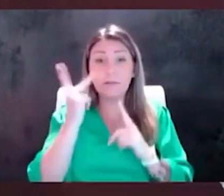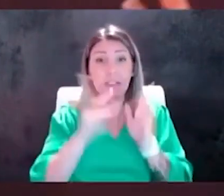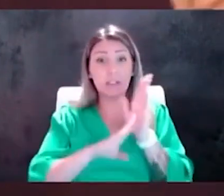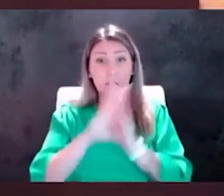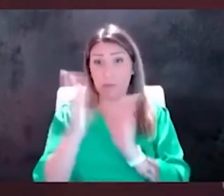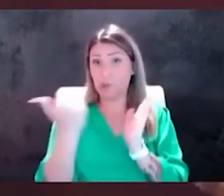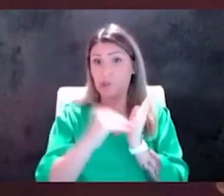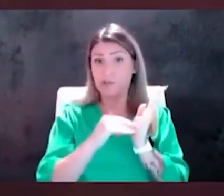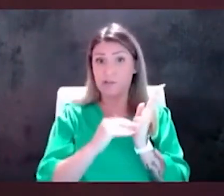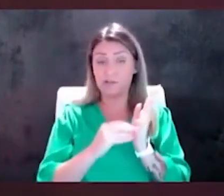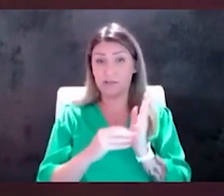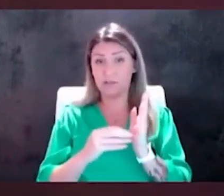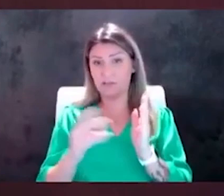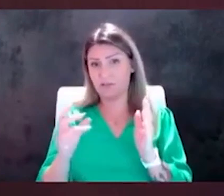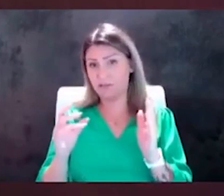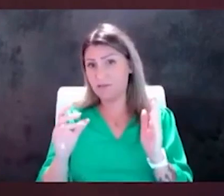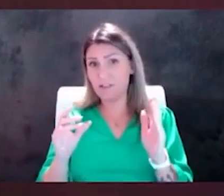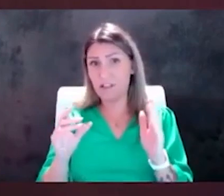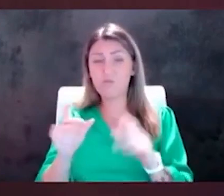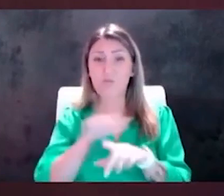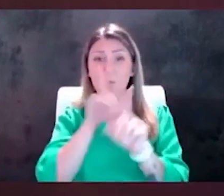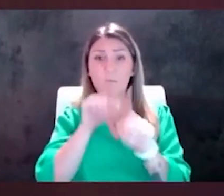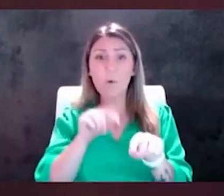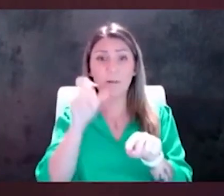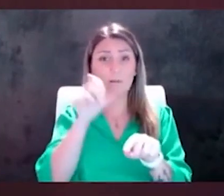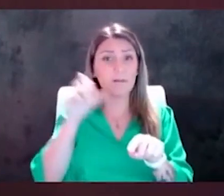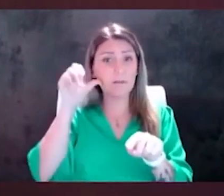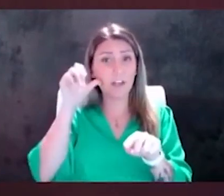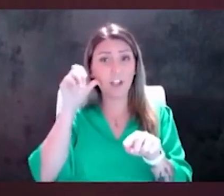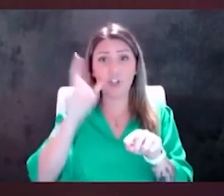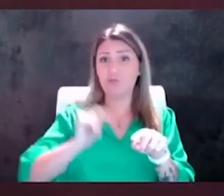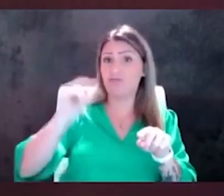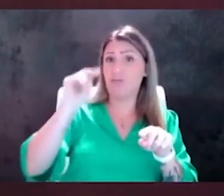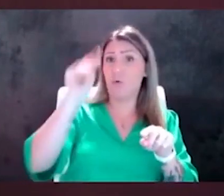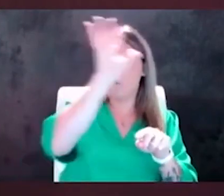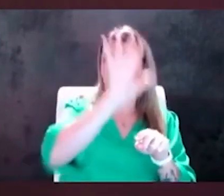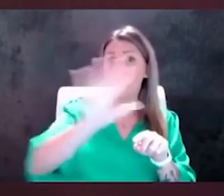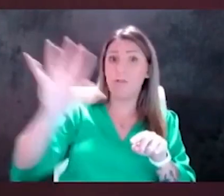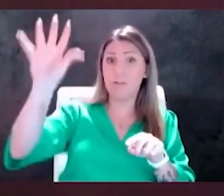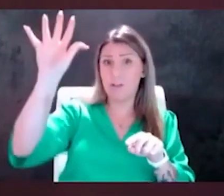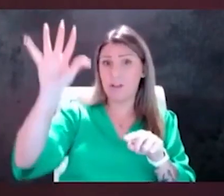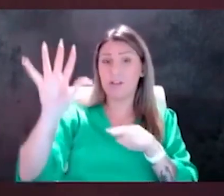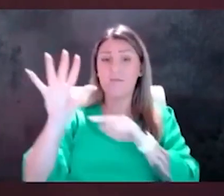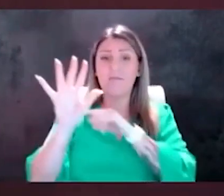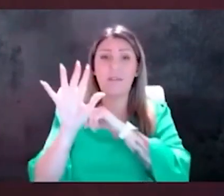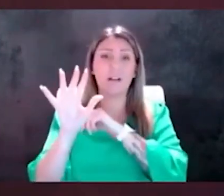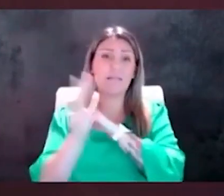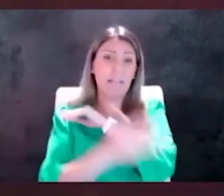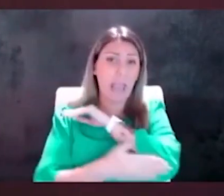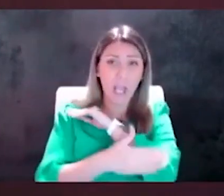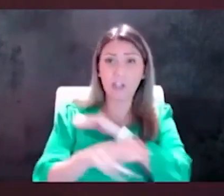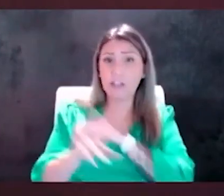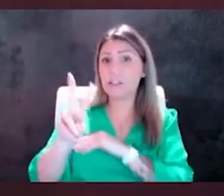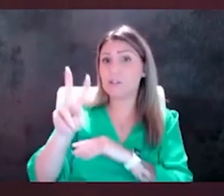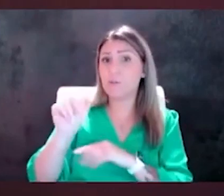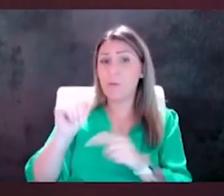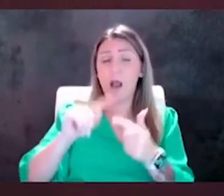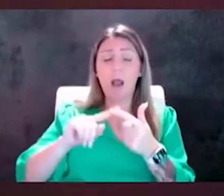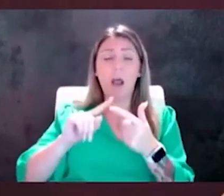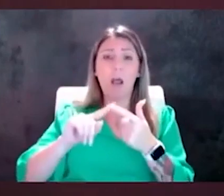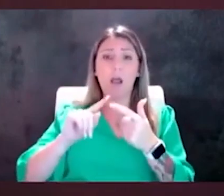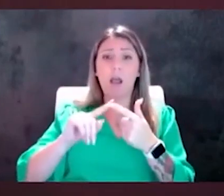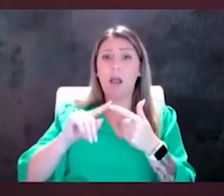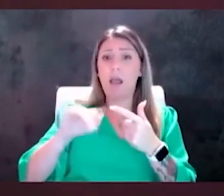are, reports yesterday about some of the northernmost counties in Vermont and New Hampshire, Montana, Idaho, and other places